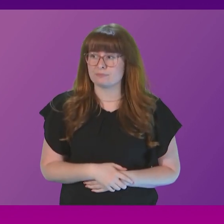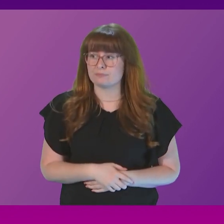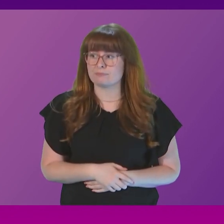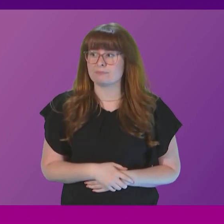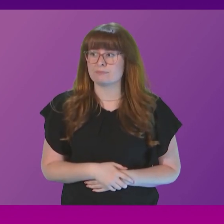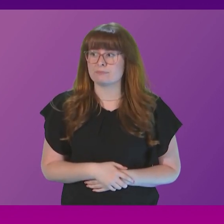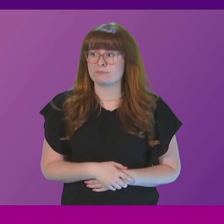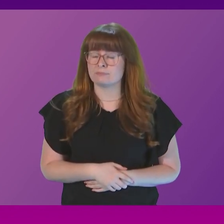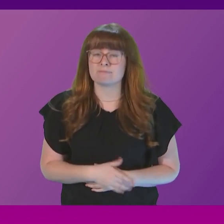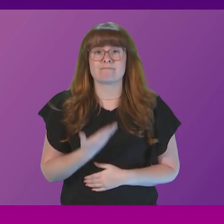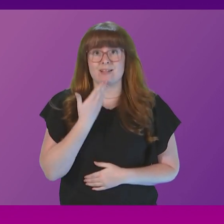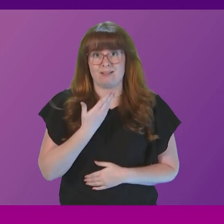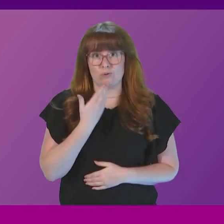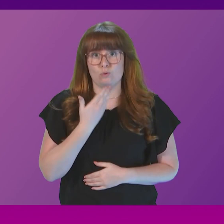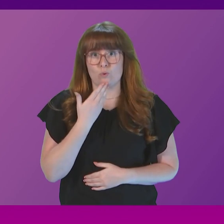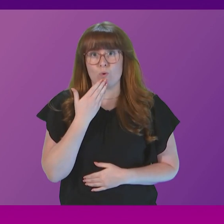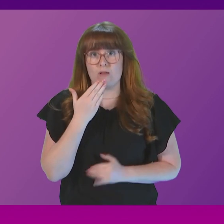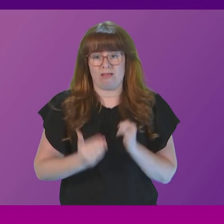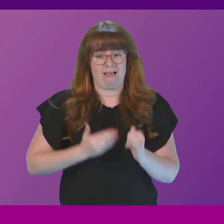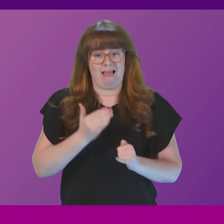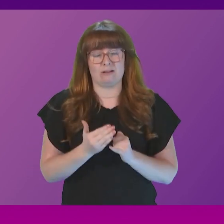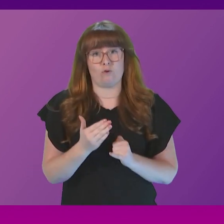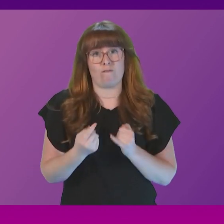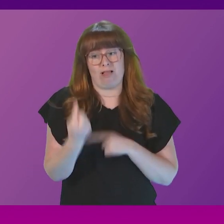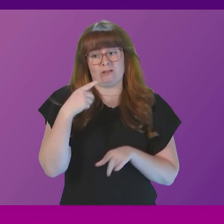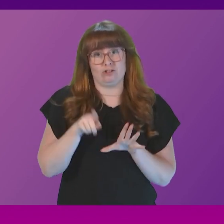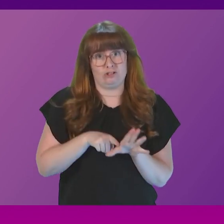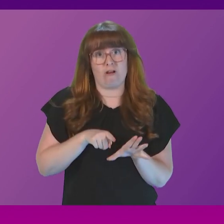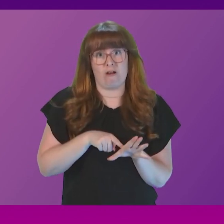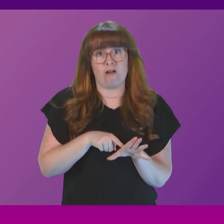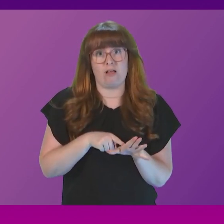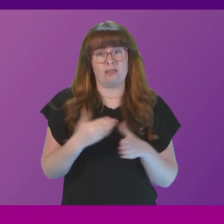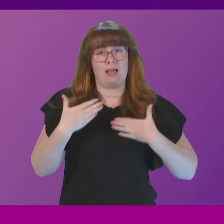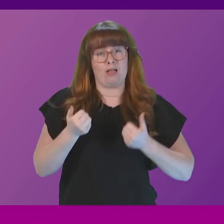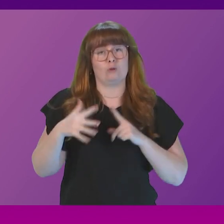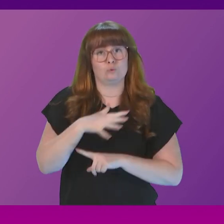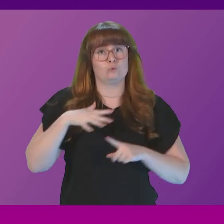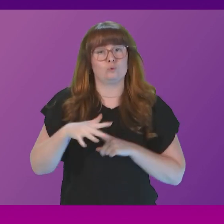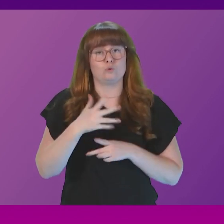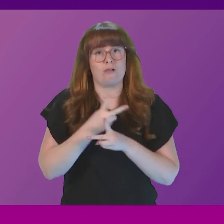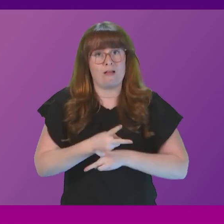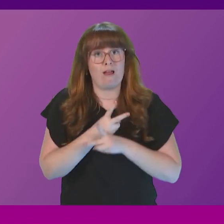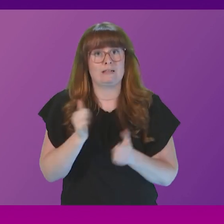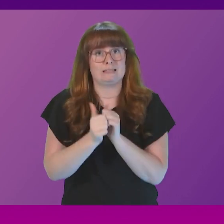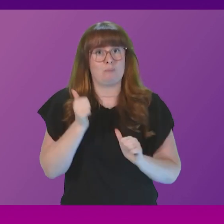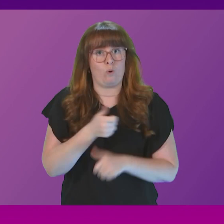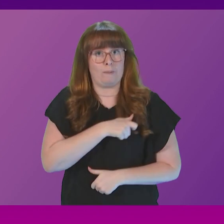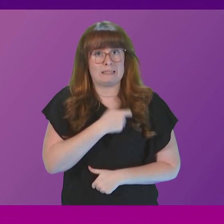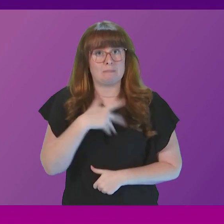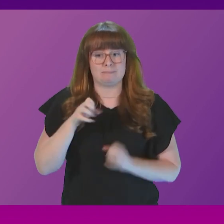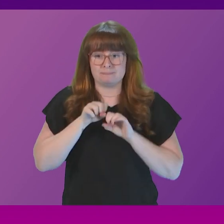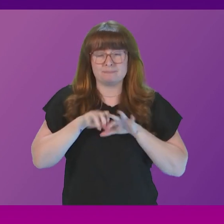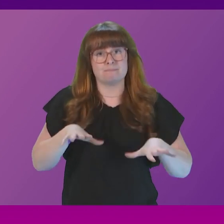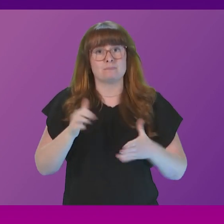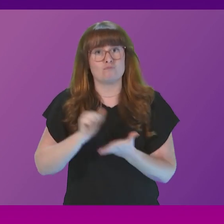Thank you. At the end of last year, the Health, Social Care and Sport Committee published a report on tackling health